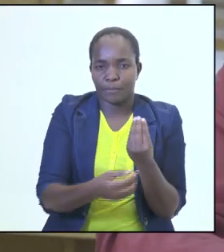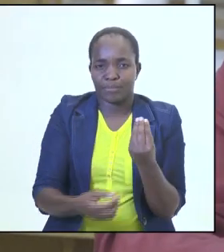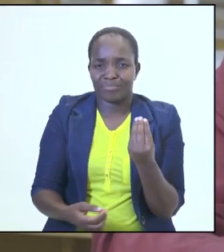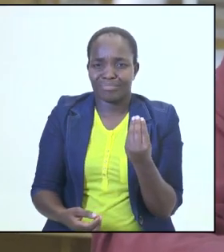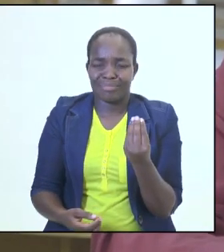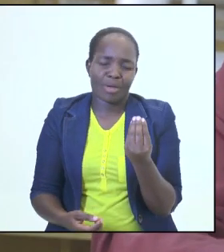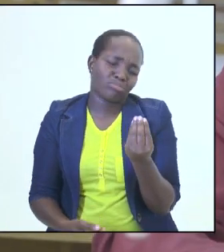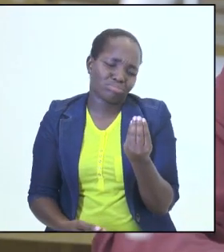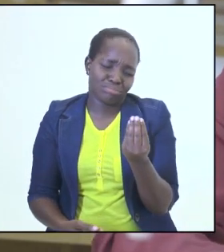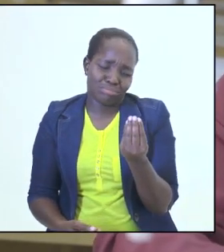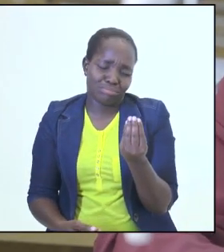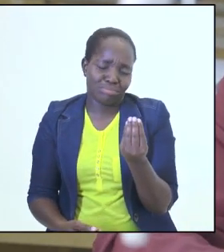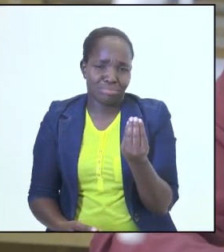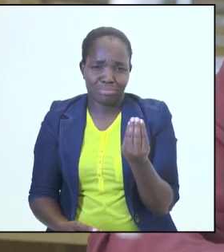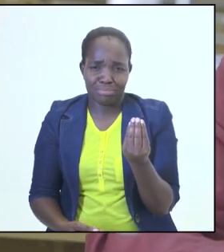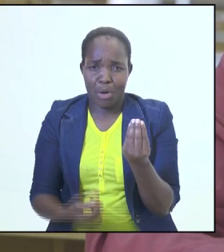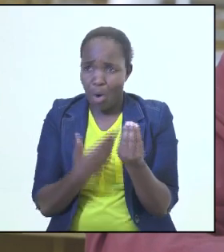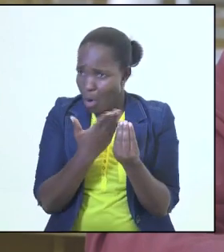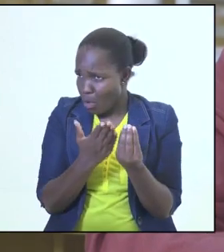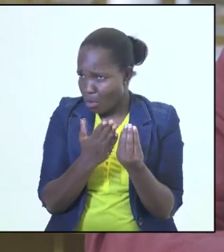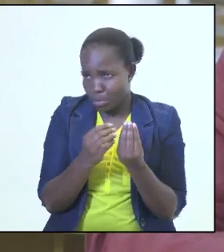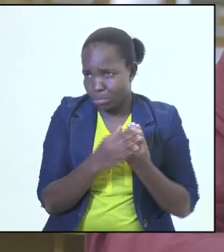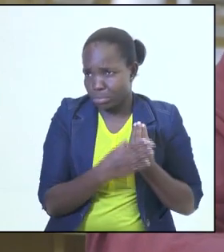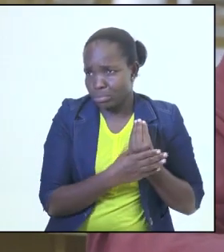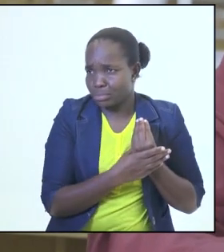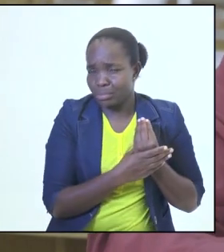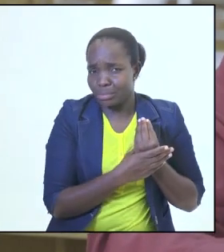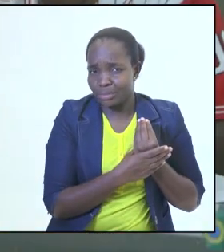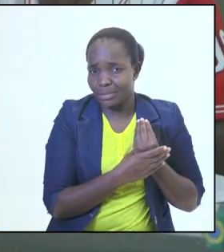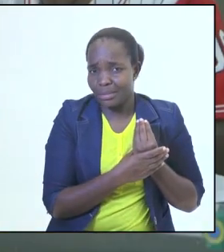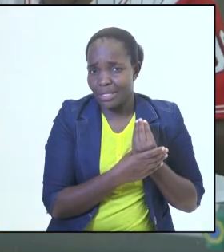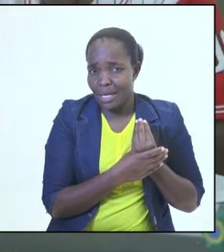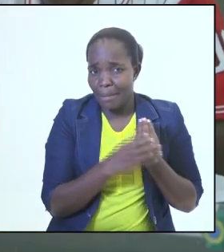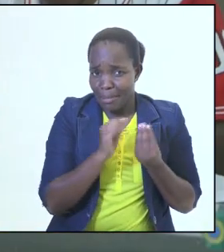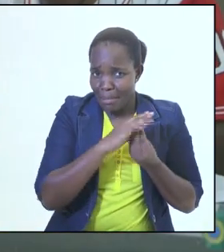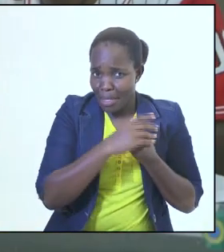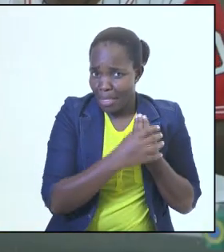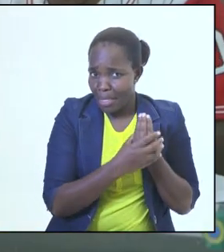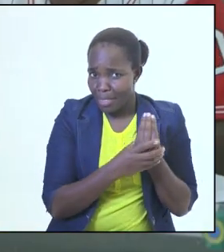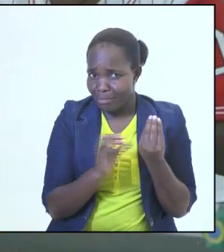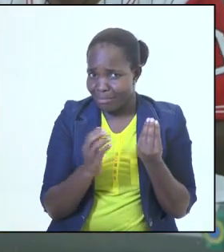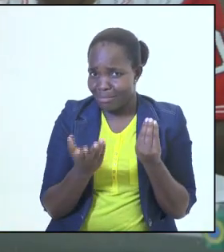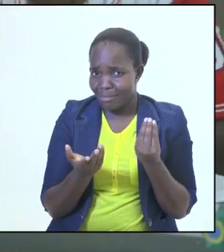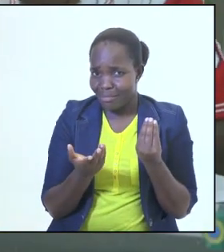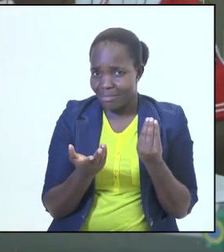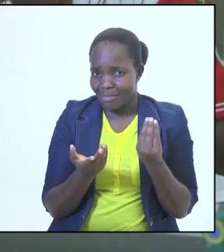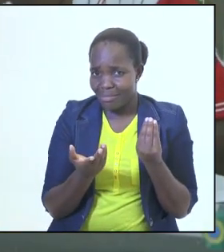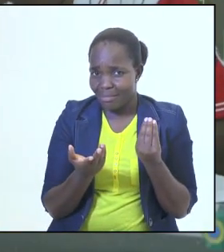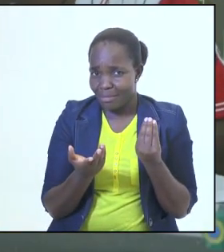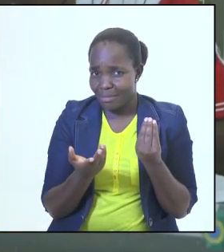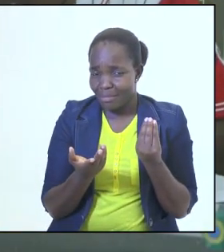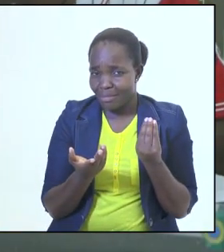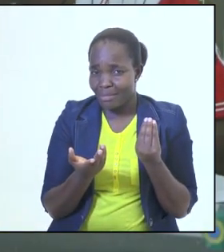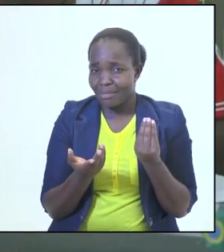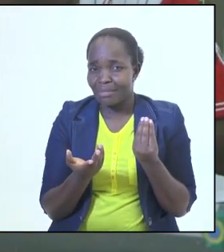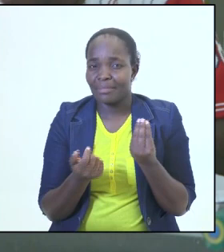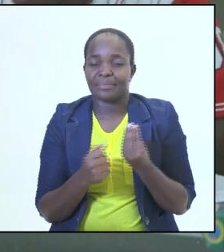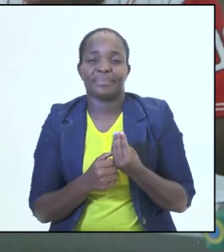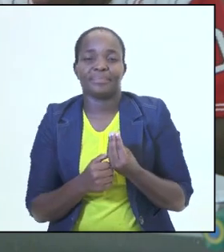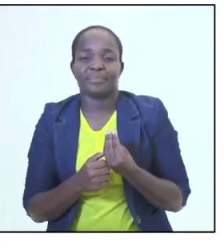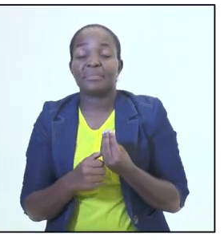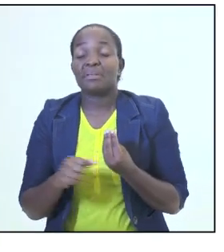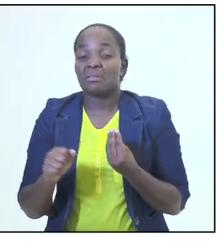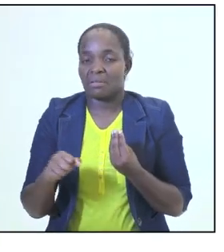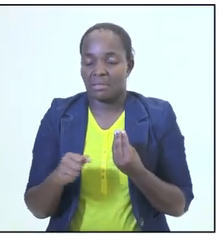Oh no! All of them! She'll be naked! No, you mean he'll be naked.